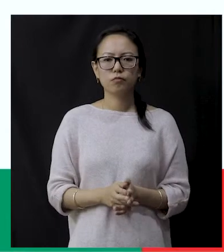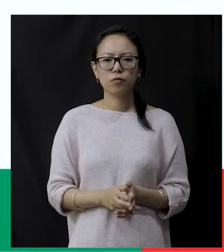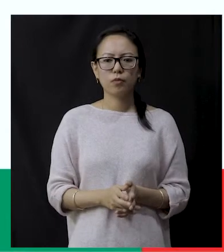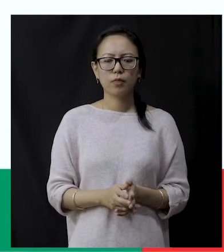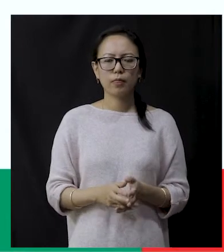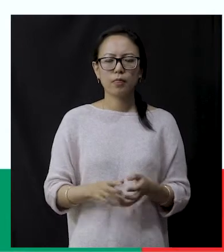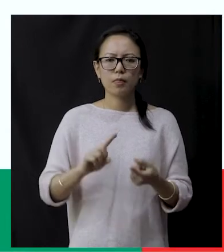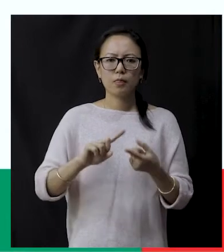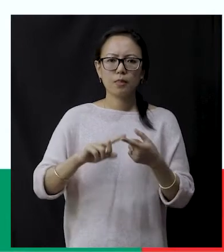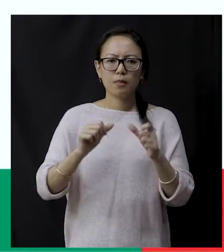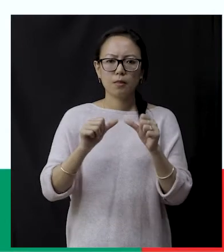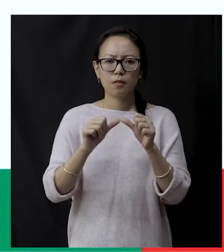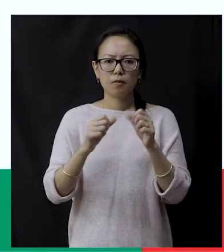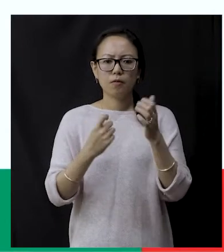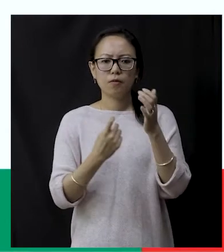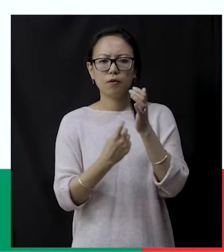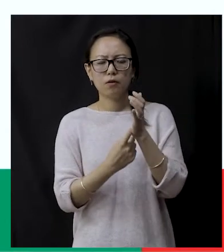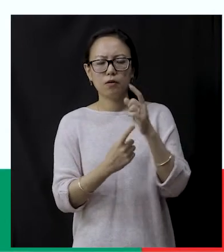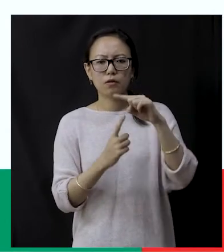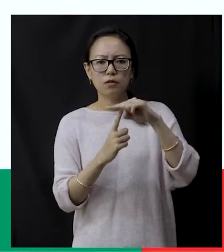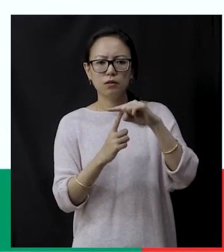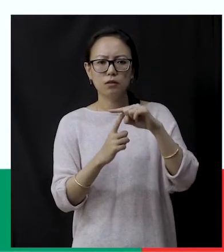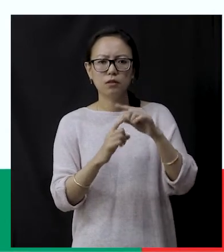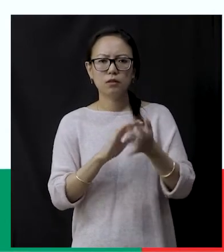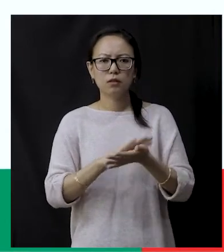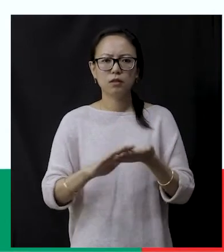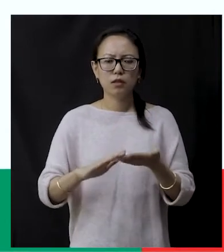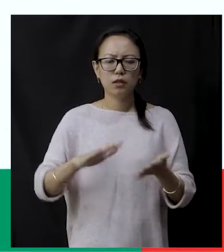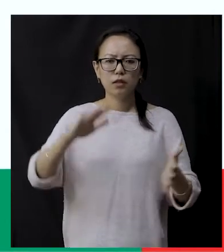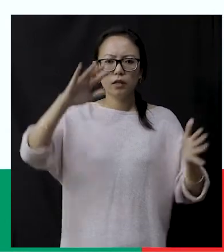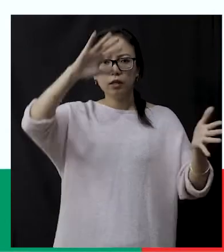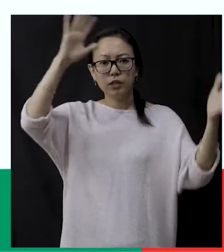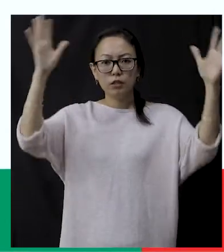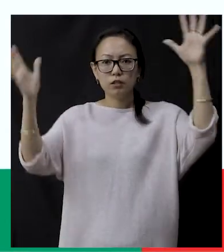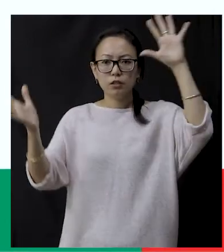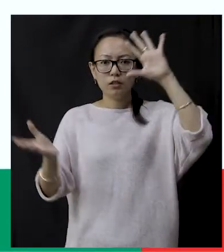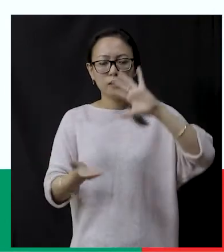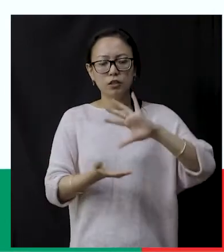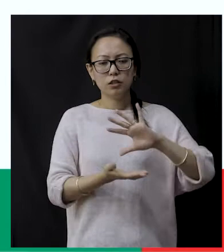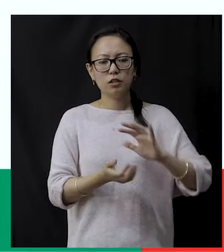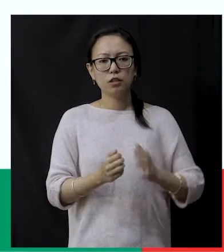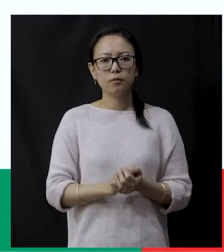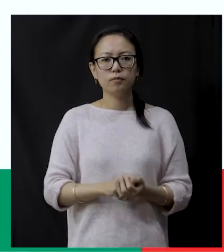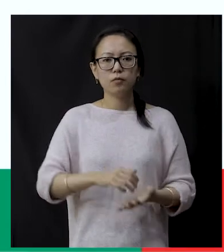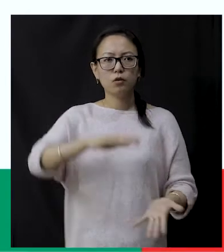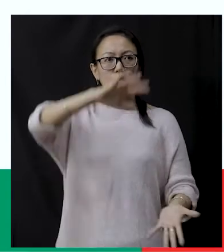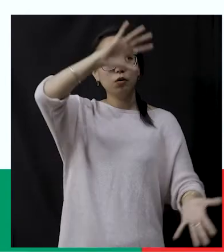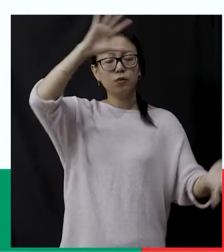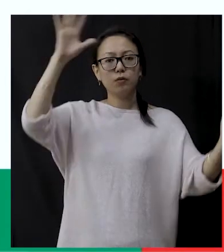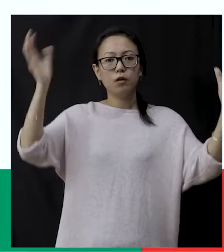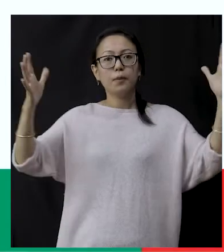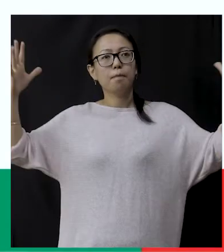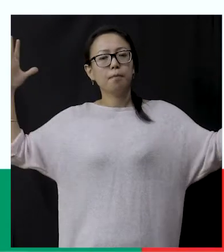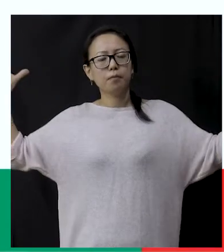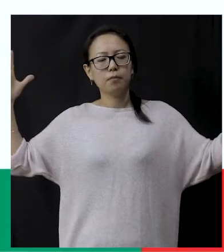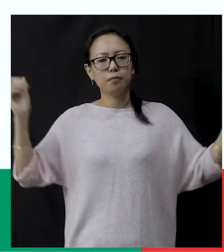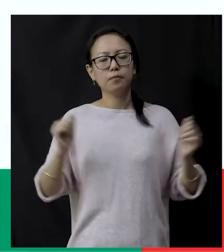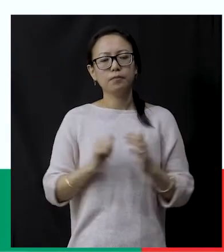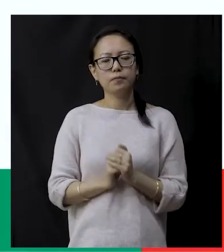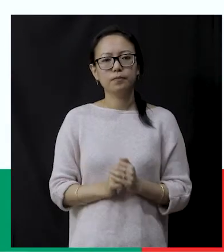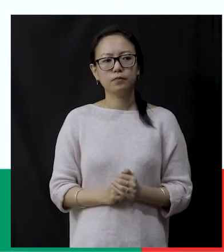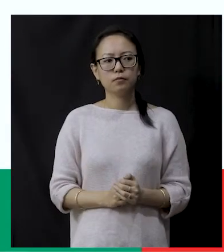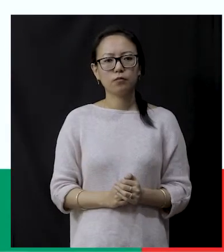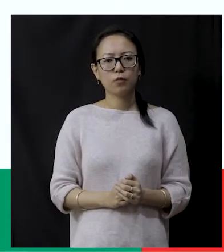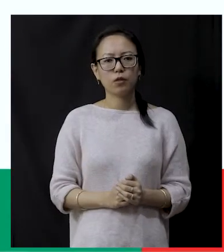Earth? It is round, like a big ball. Okay,